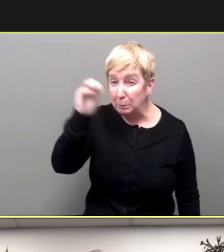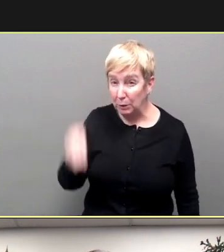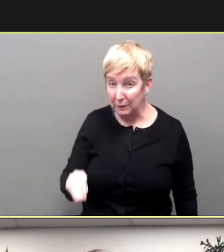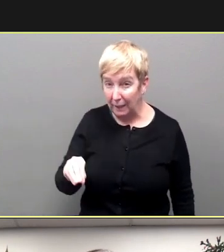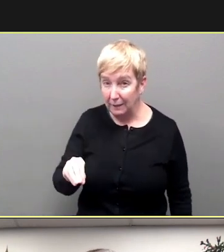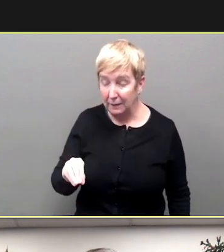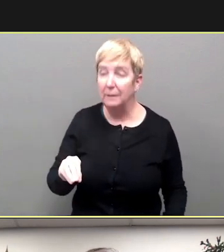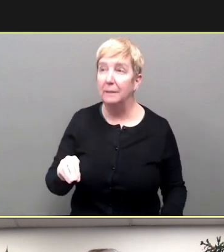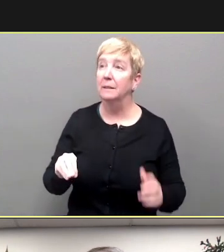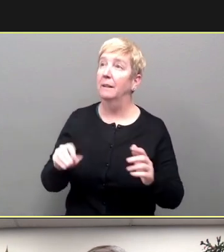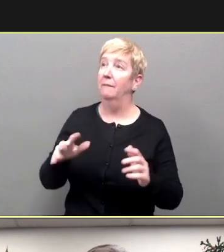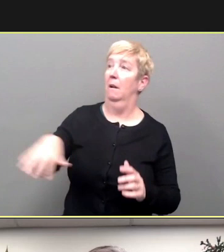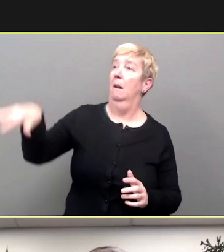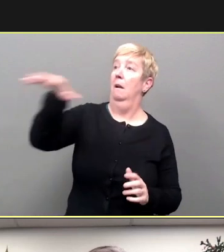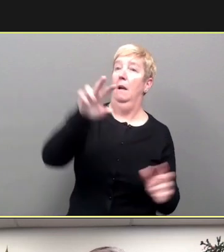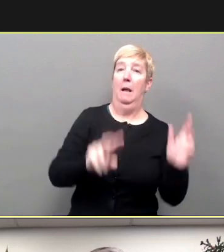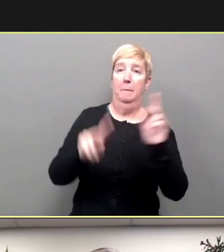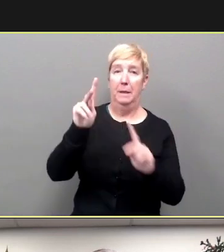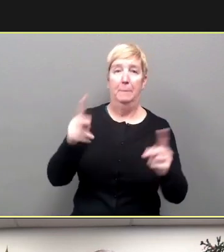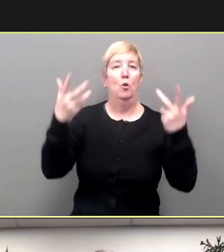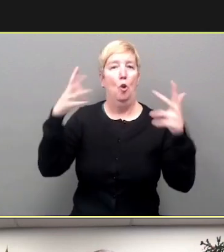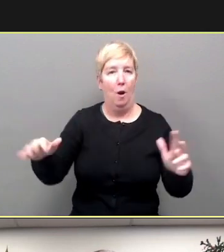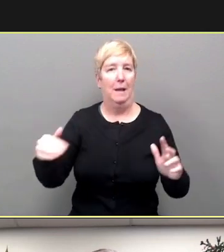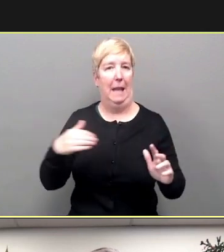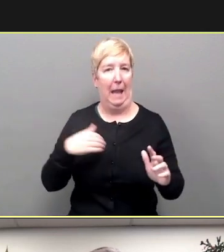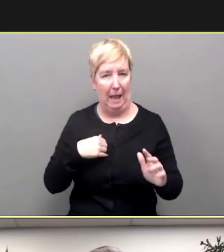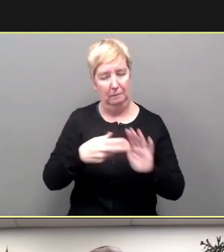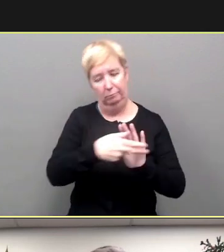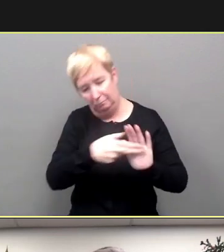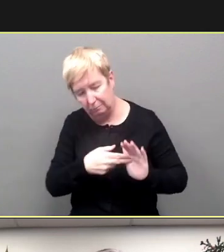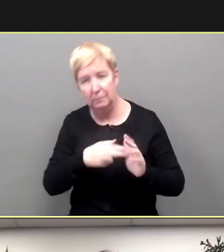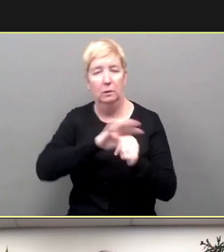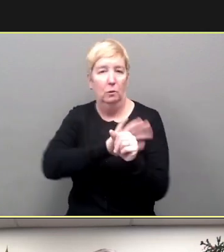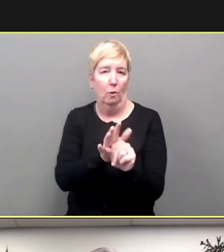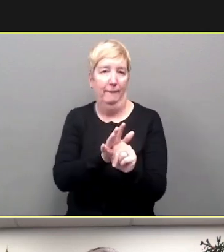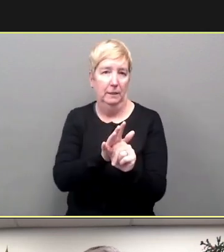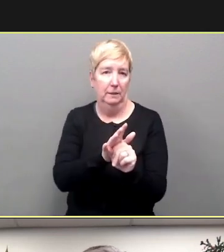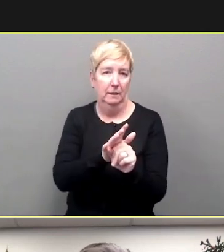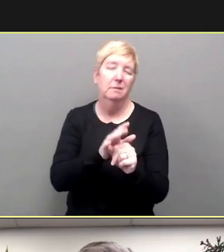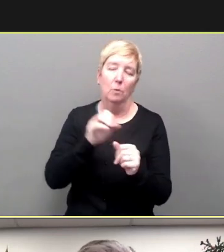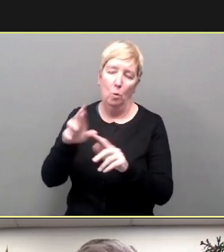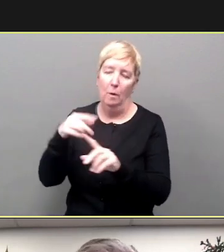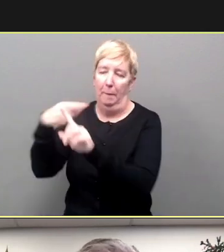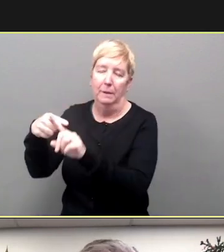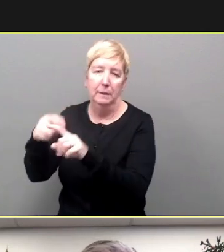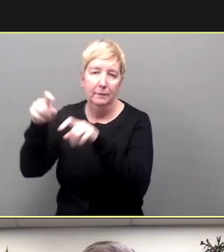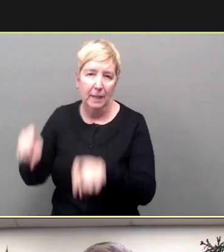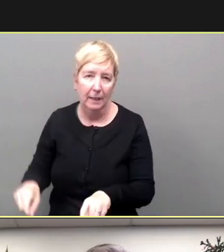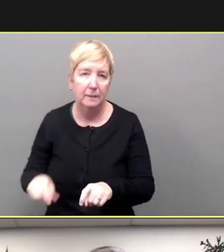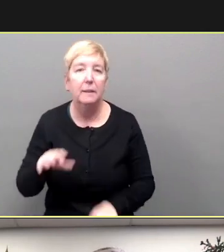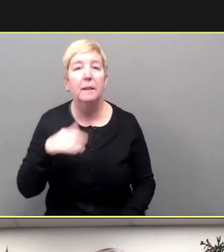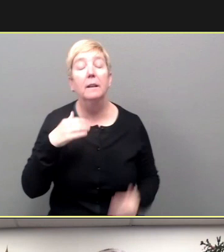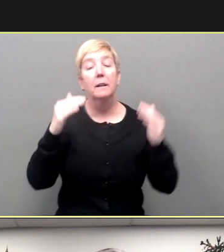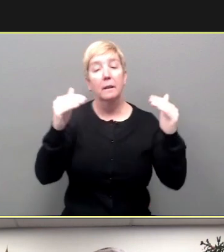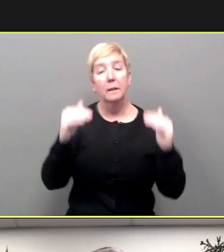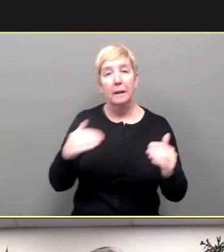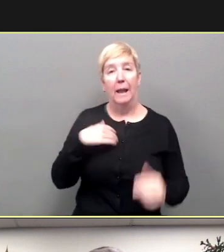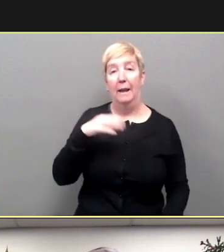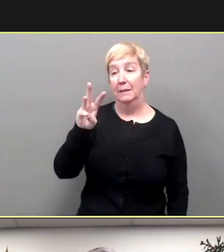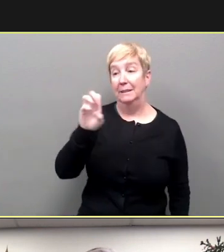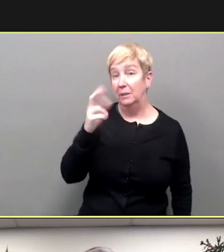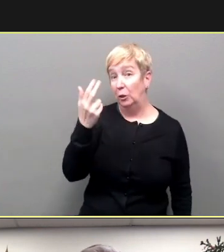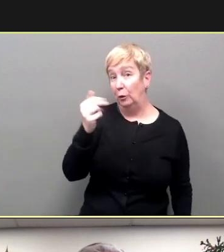that's had documented coronavirus with a positive test. We have 613 people in the hospital today. The good news is